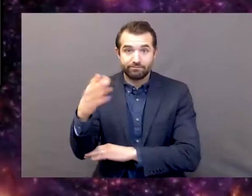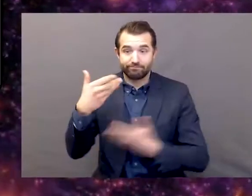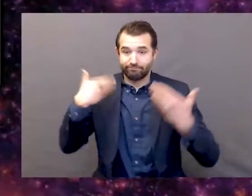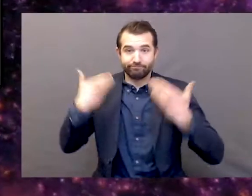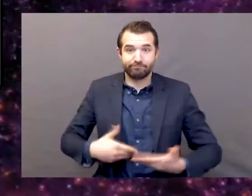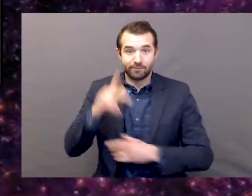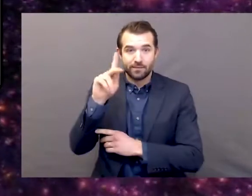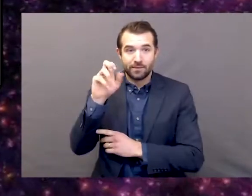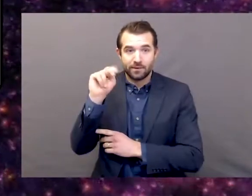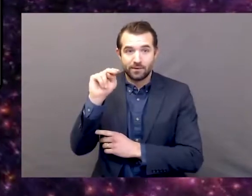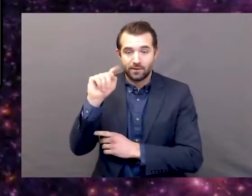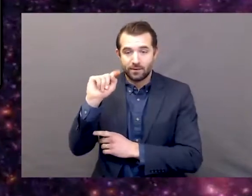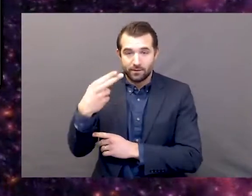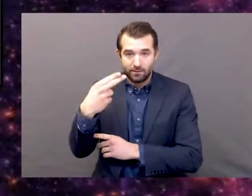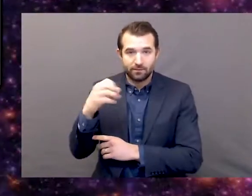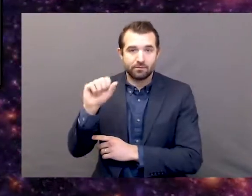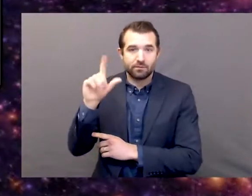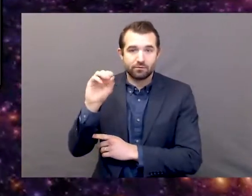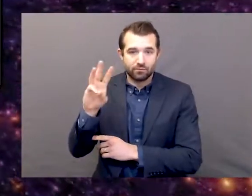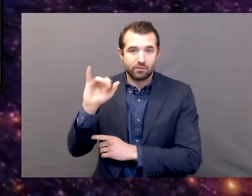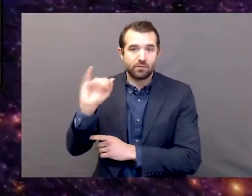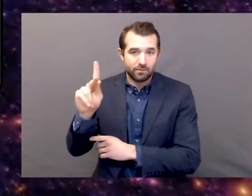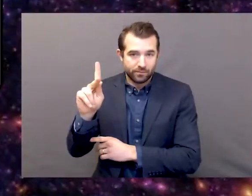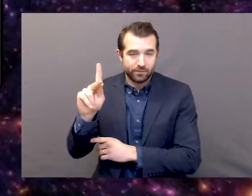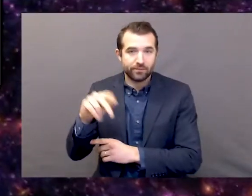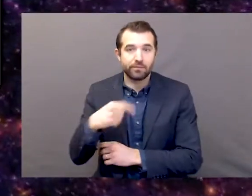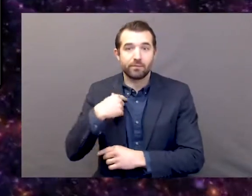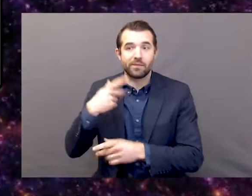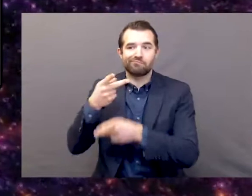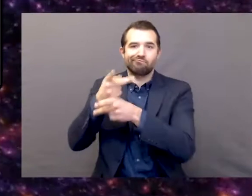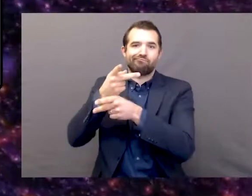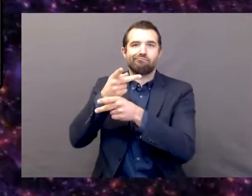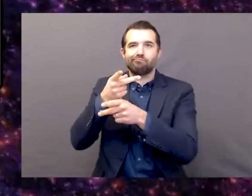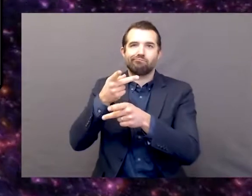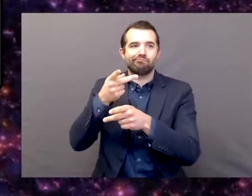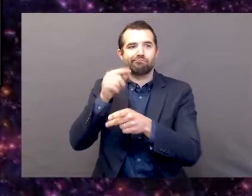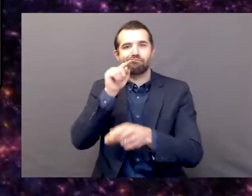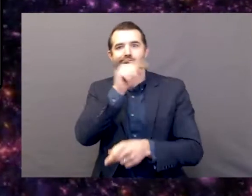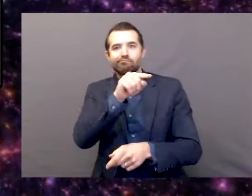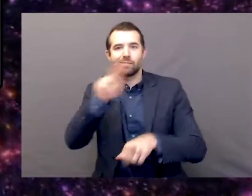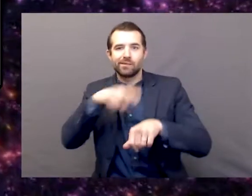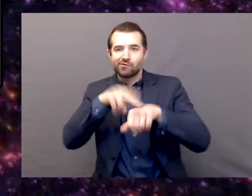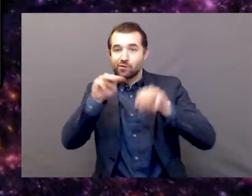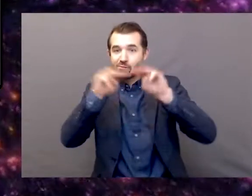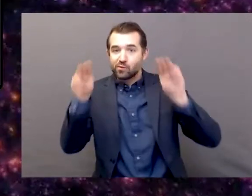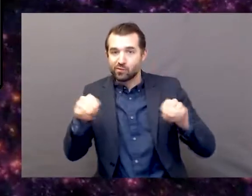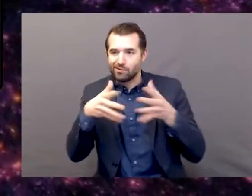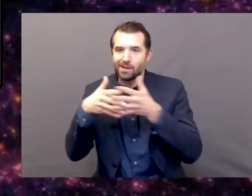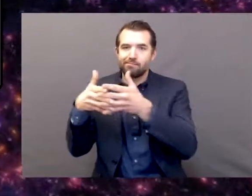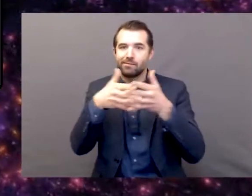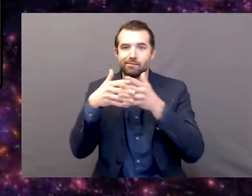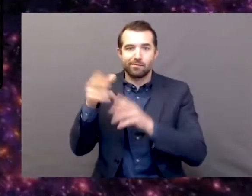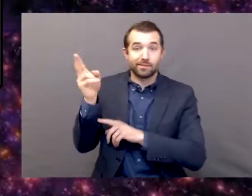Good afternoon. I'm Kenneth Slowick, Curator of Musical Instruments at the National Museum of American History. On behalf of